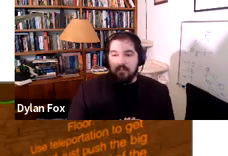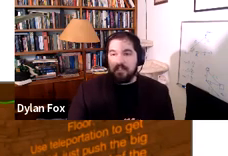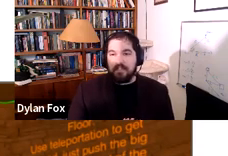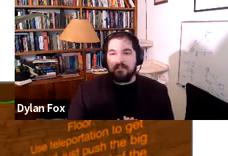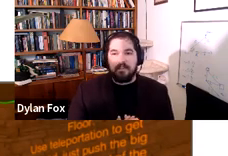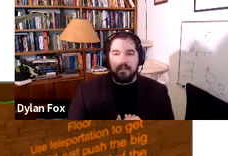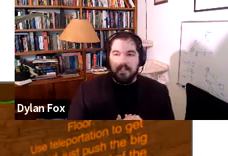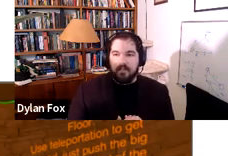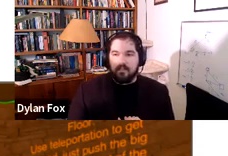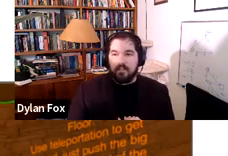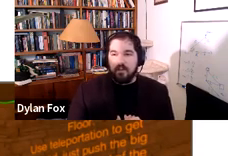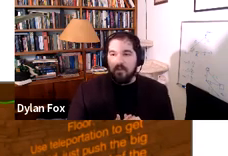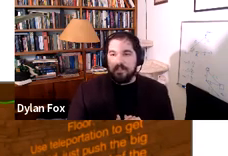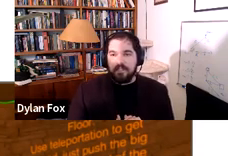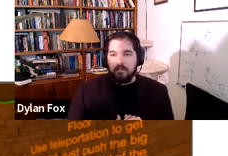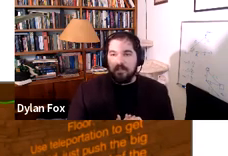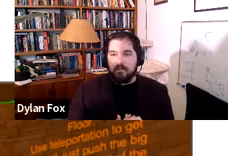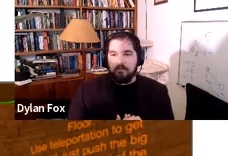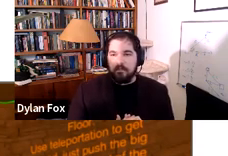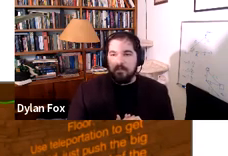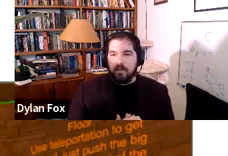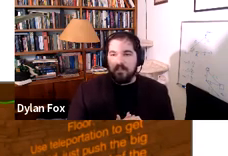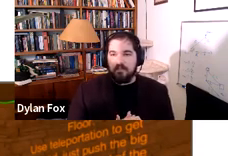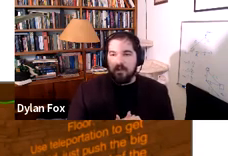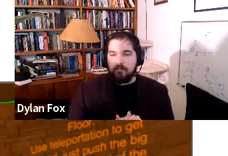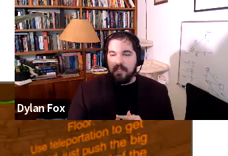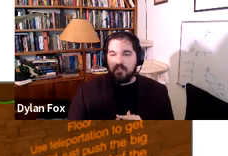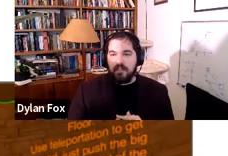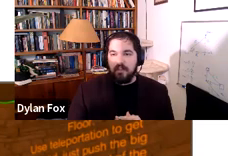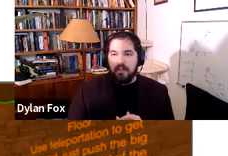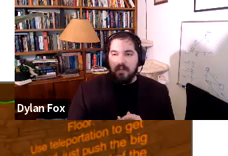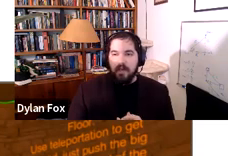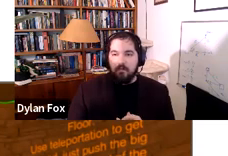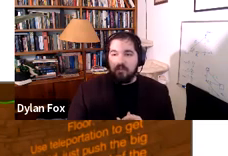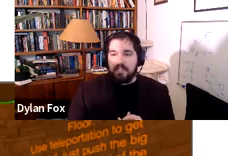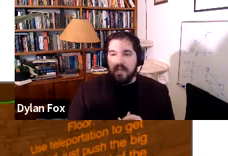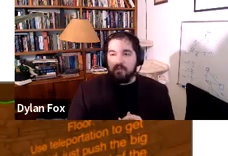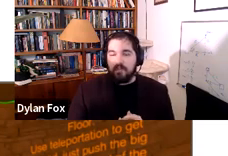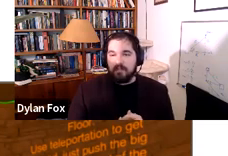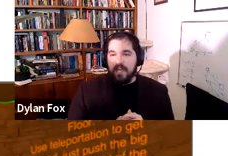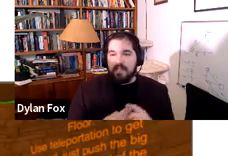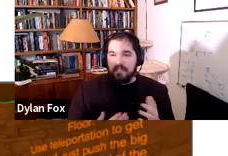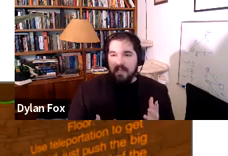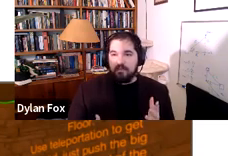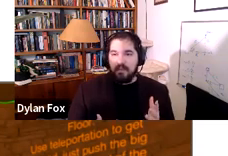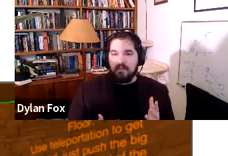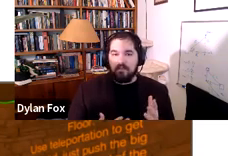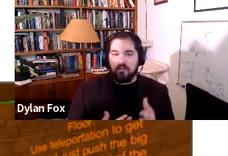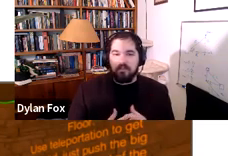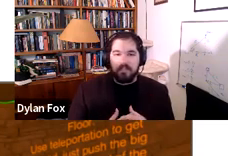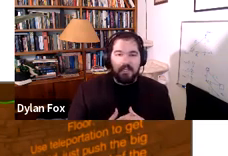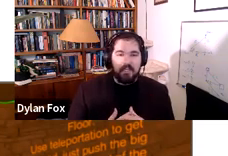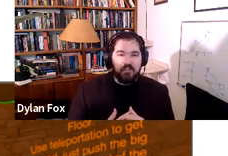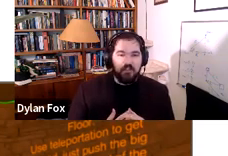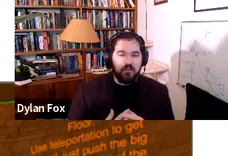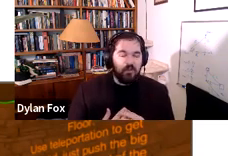take a look at this, take a look at the code, see what you can maybe put into your application, or see how you can apply these types of